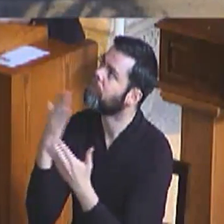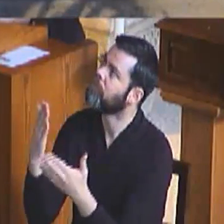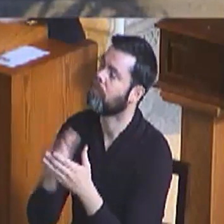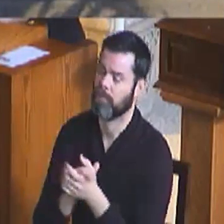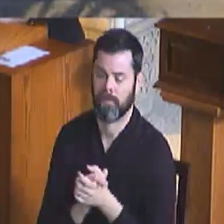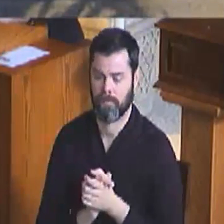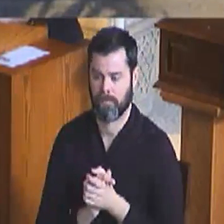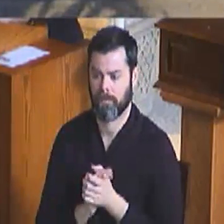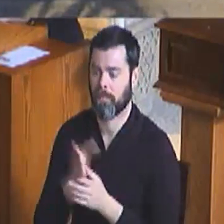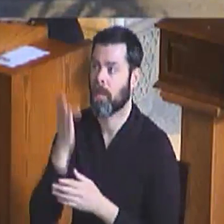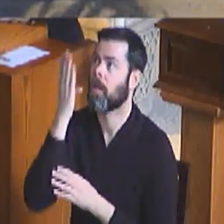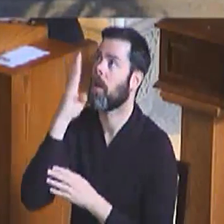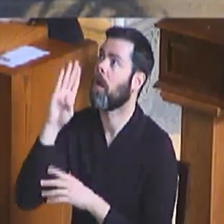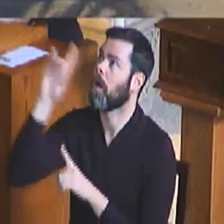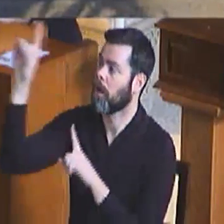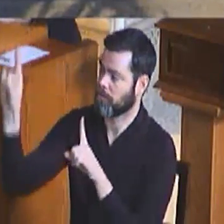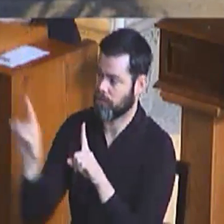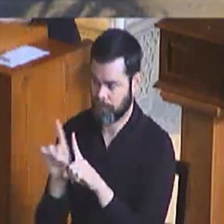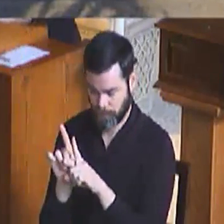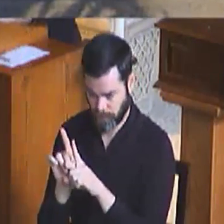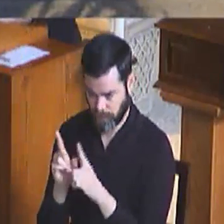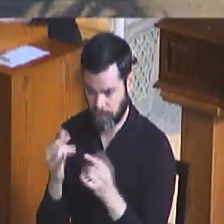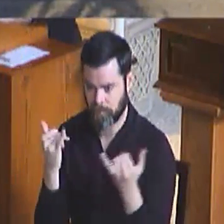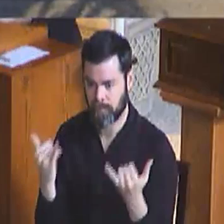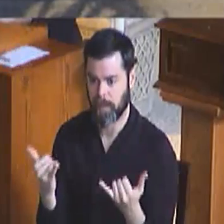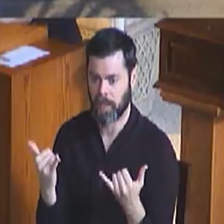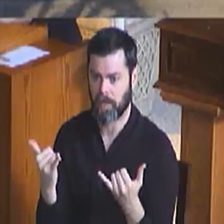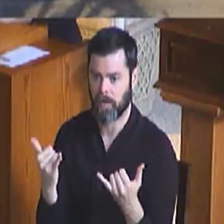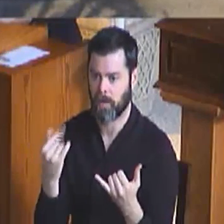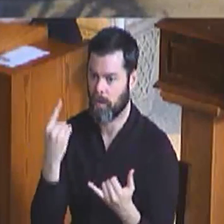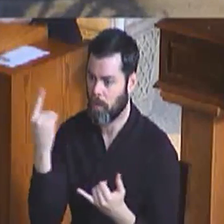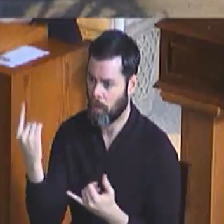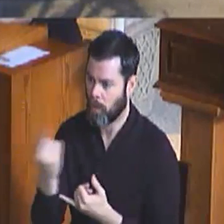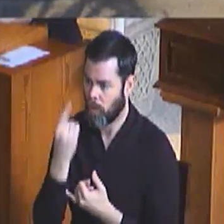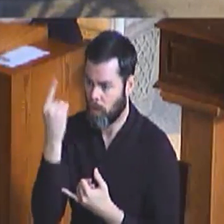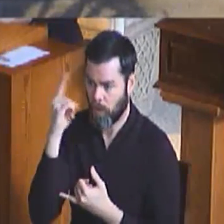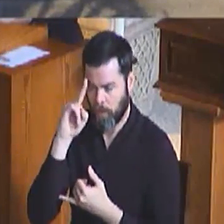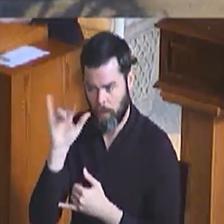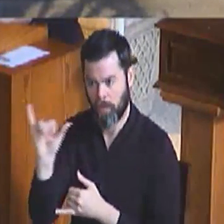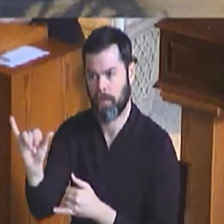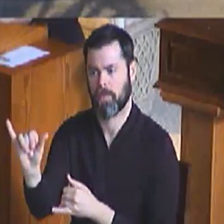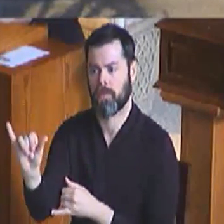For God is with us now and always.